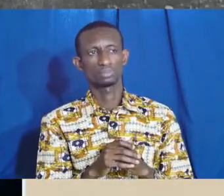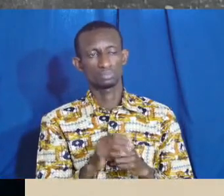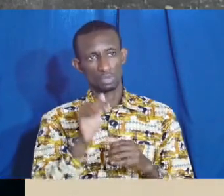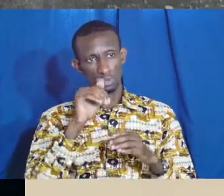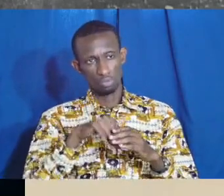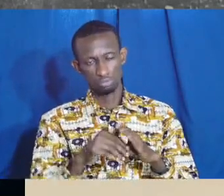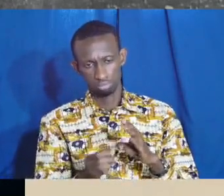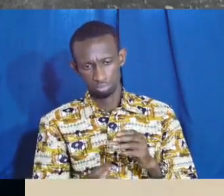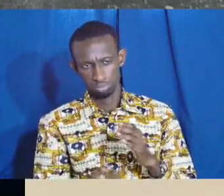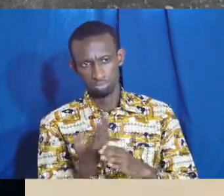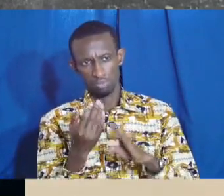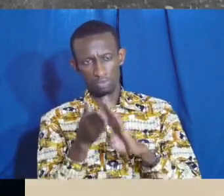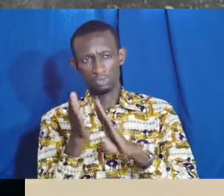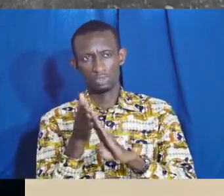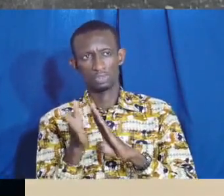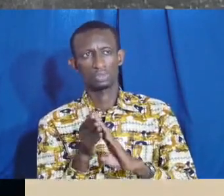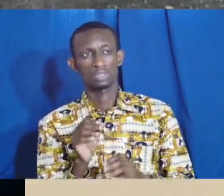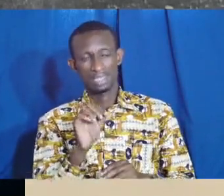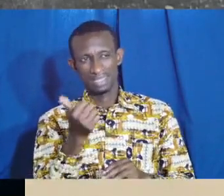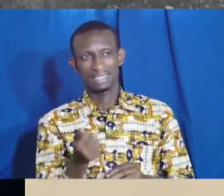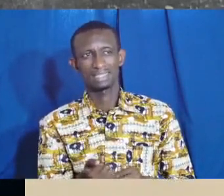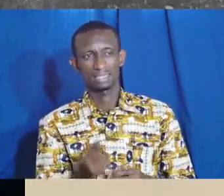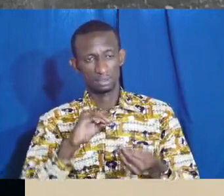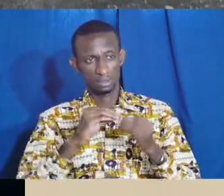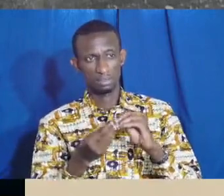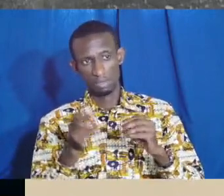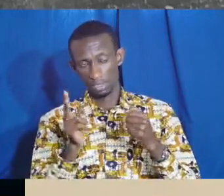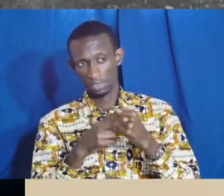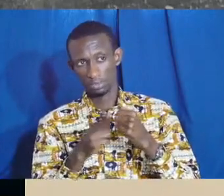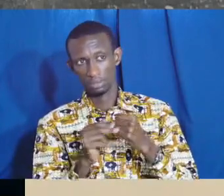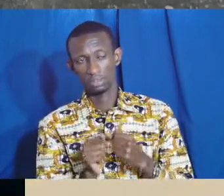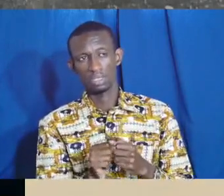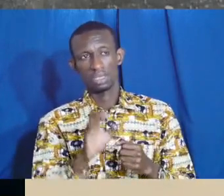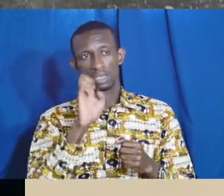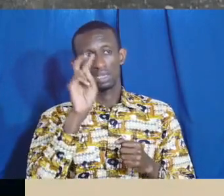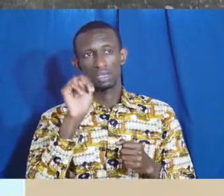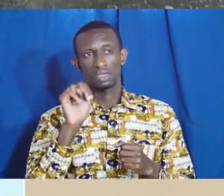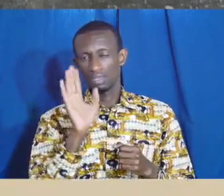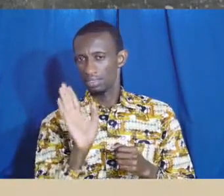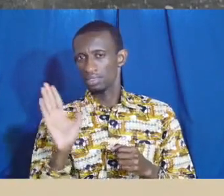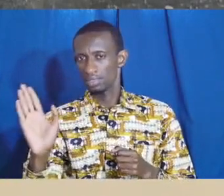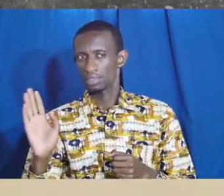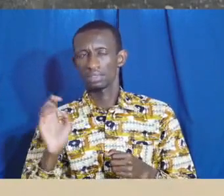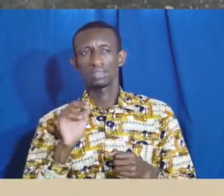fast. The last one is enzymes are efficient. Number 7, enzymes